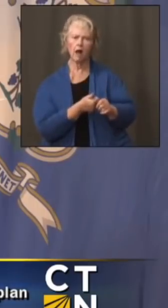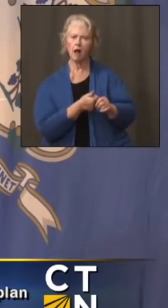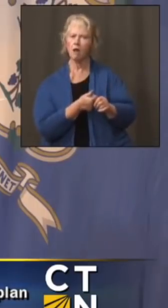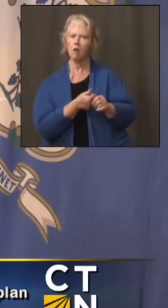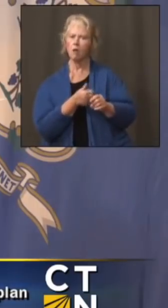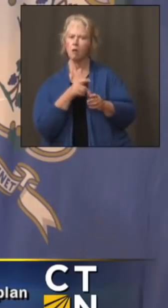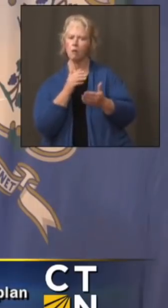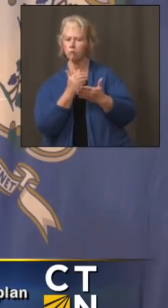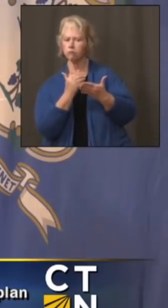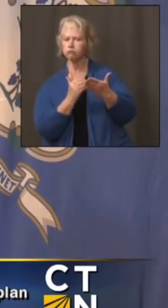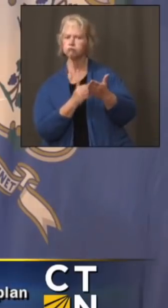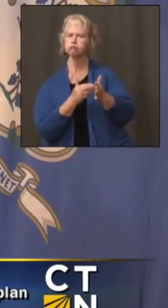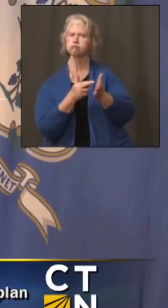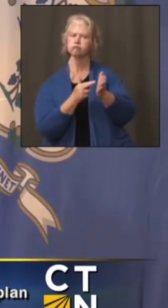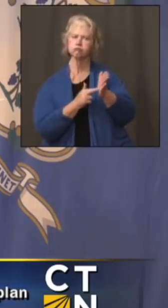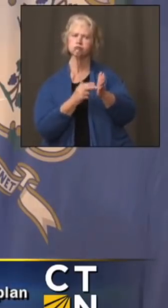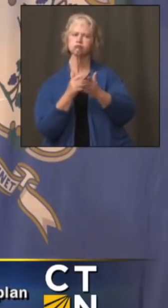followed.